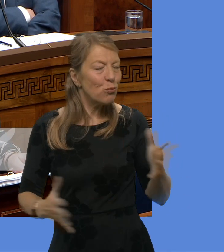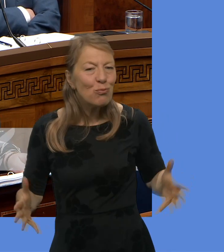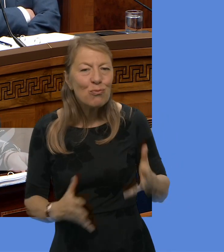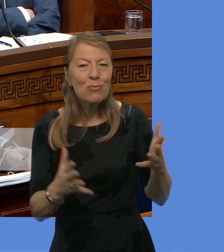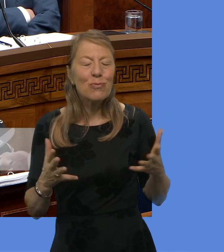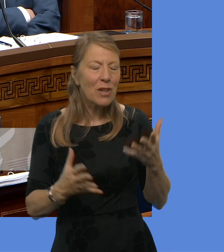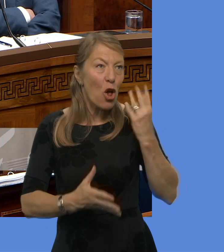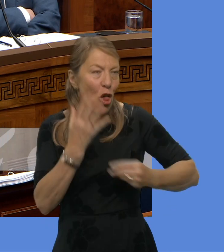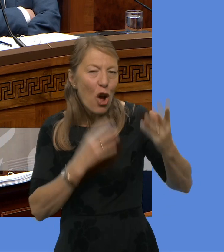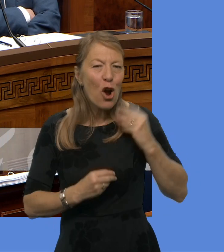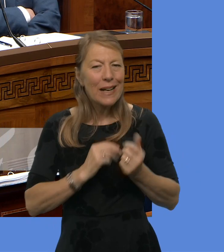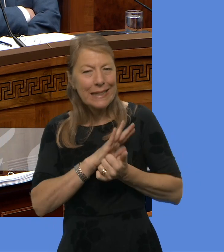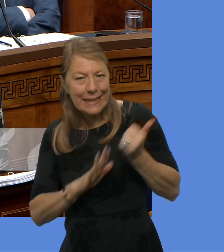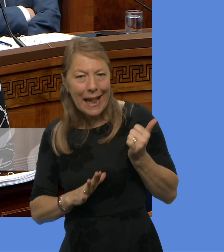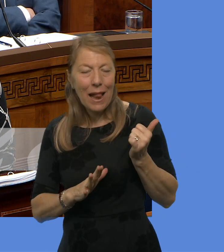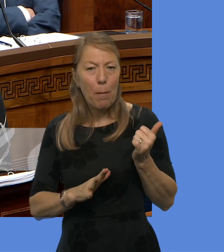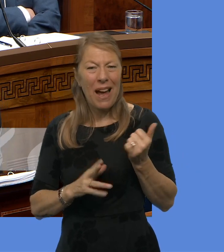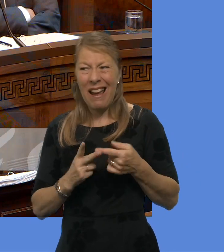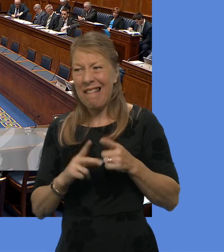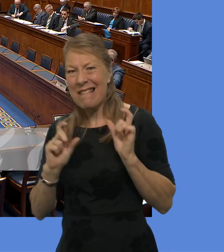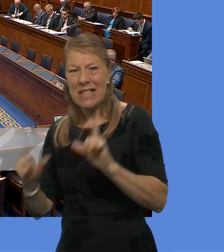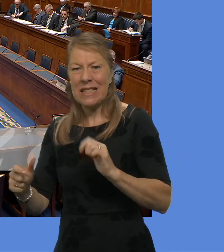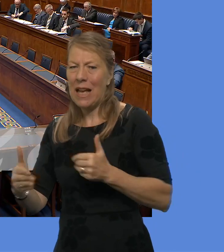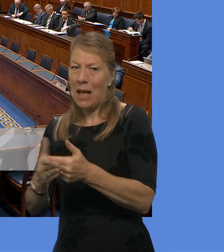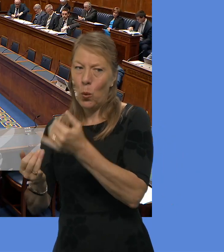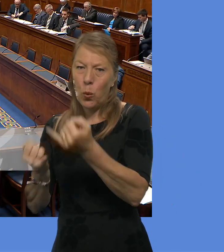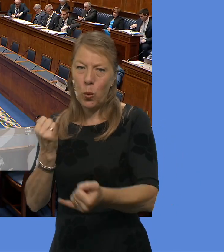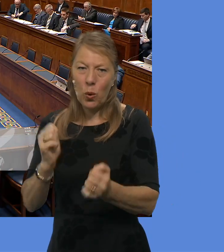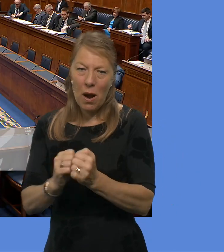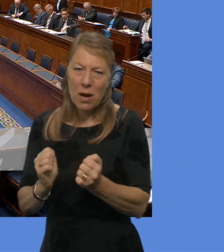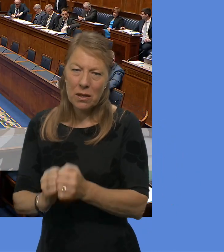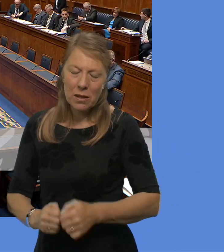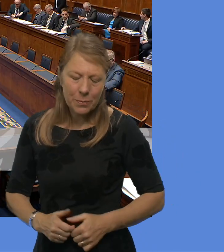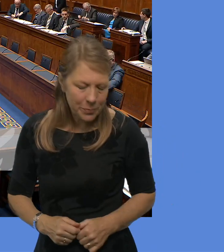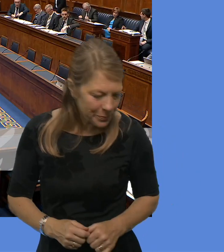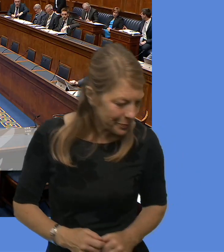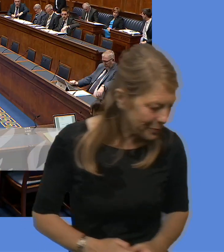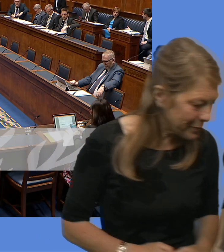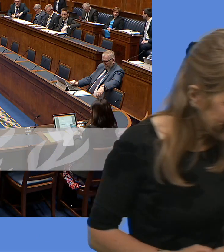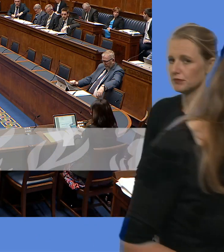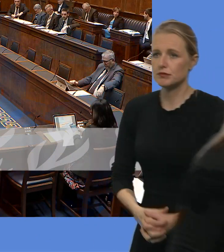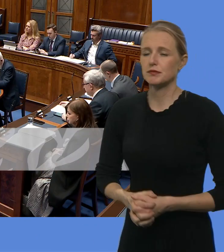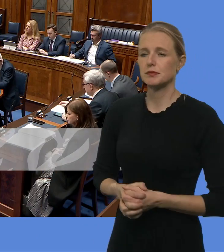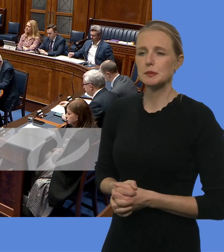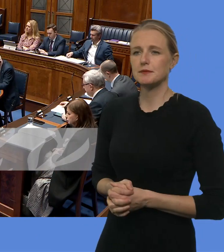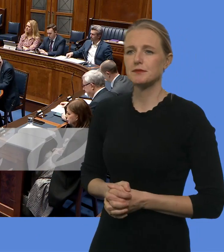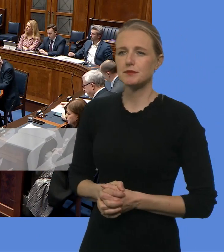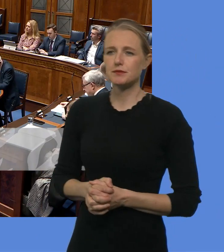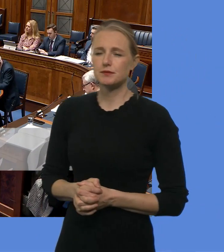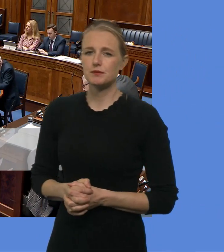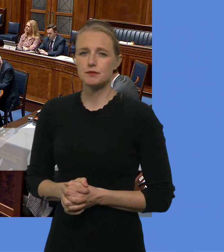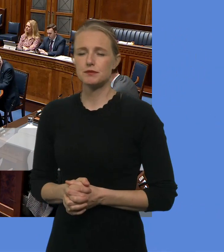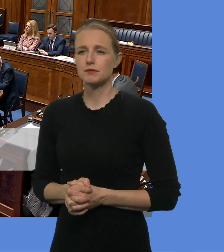that in turn may lead to increasing levels of reoffending. Jim Allister. Minister.